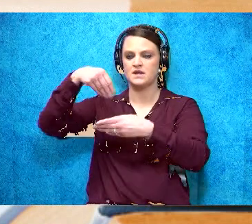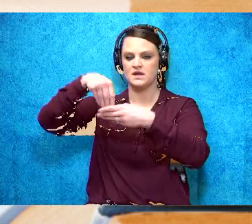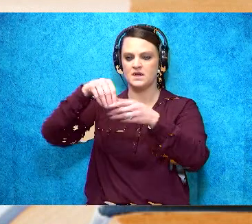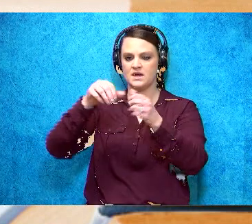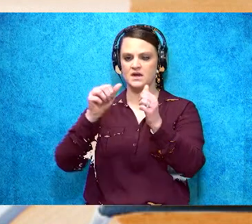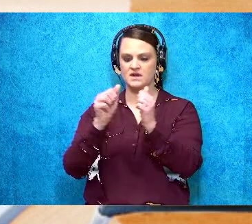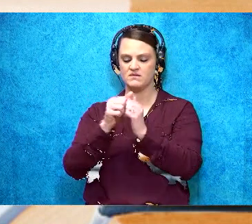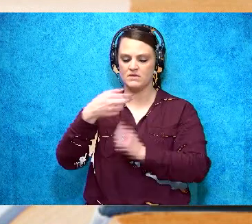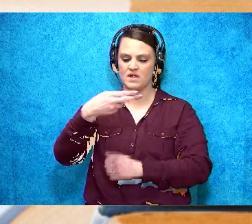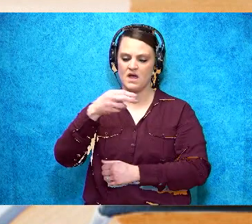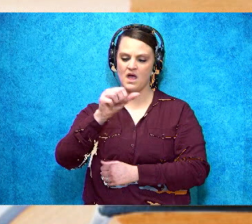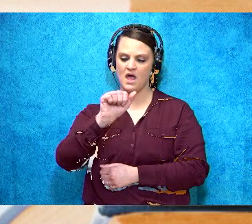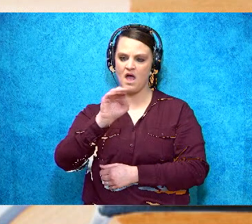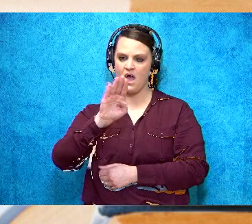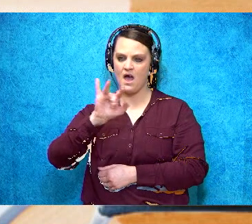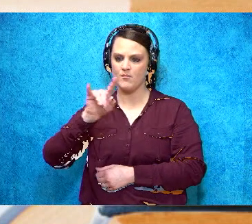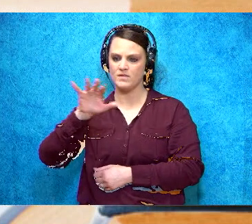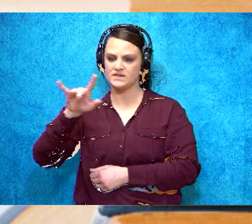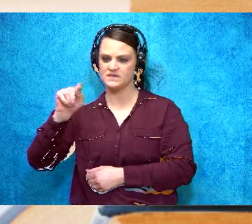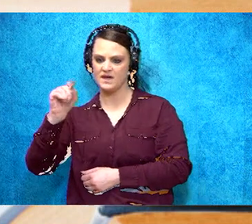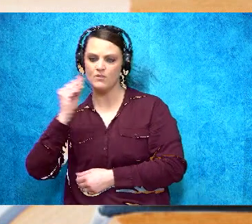the habitats.